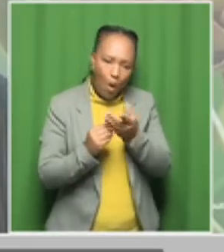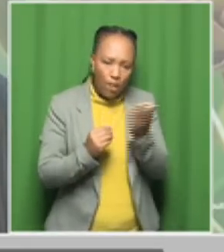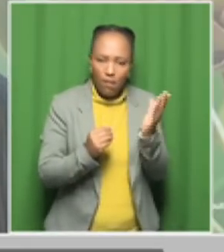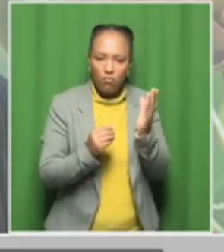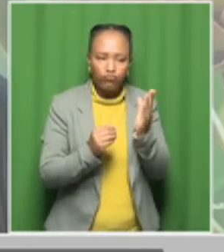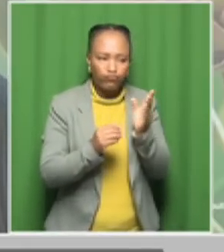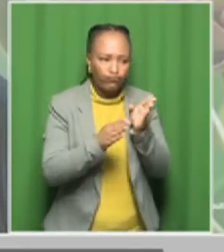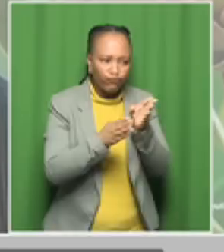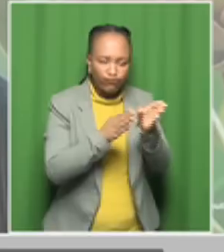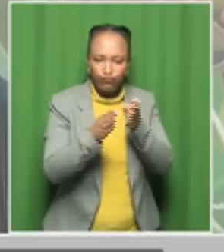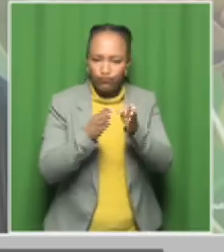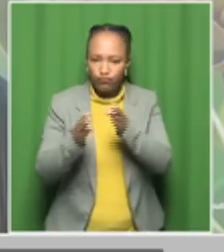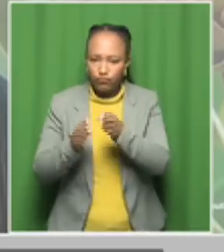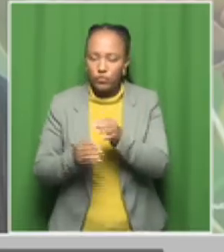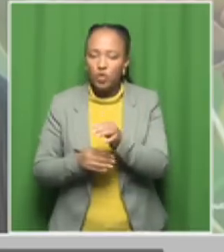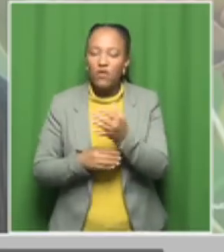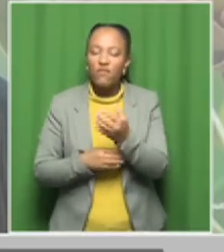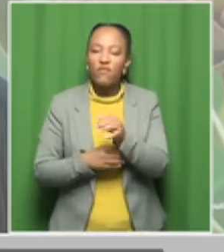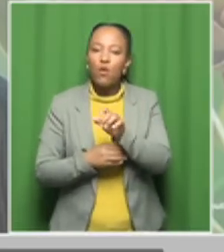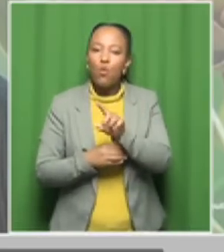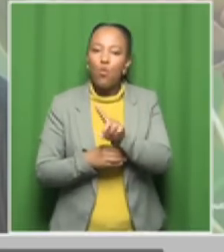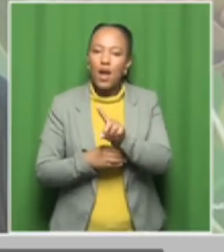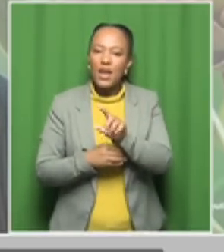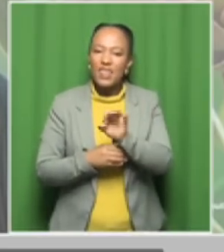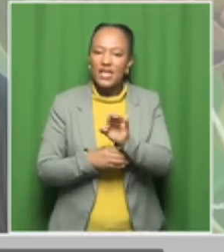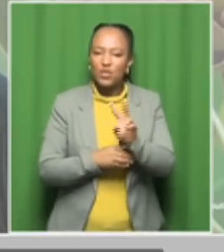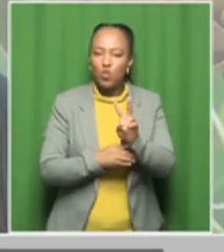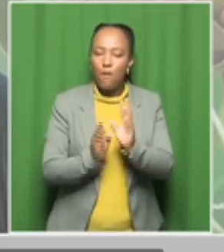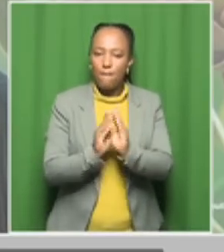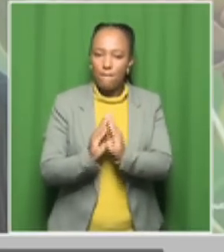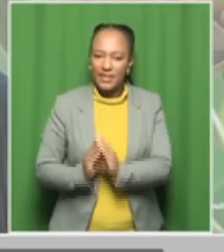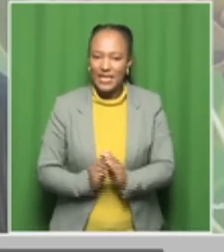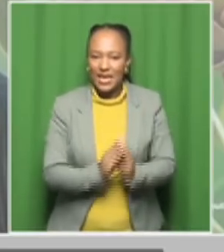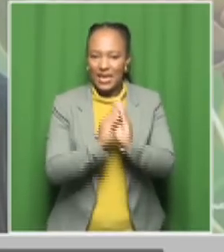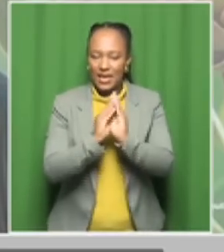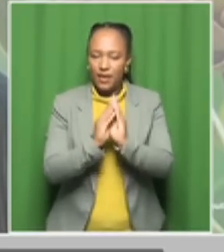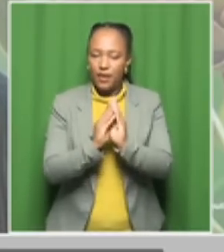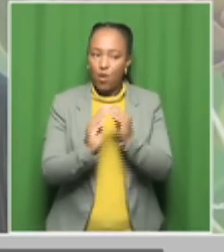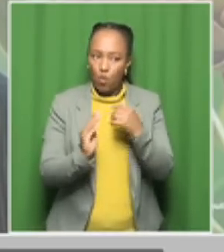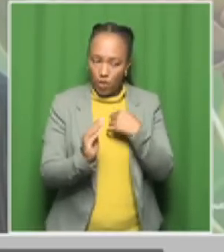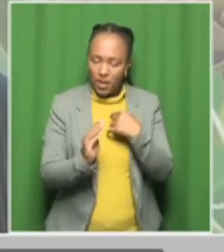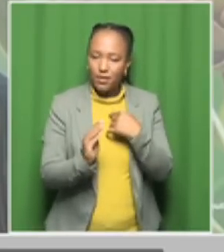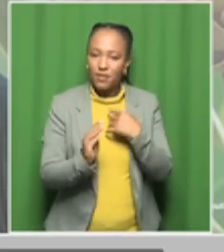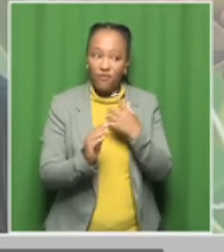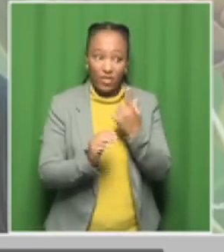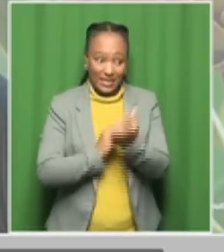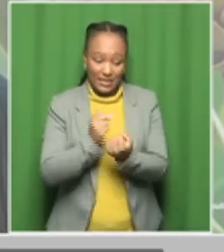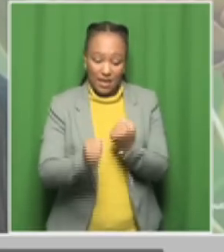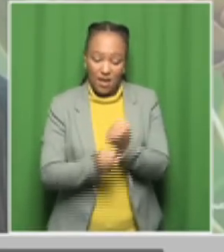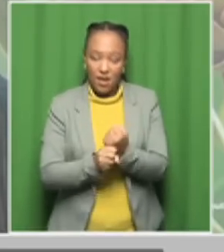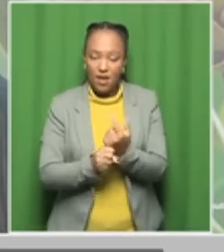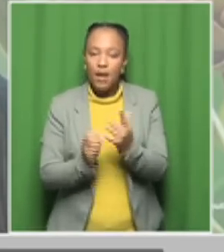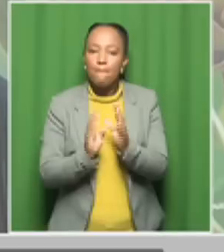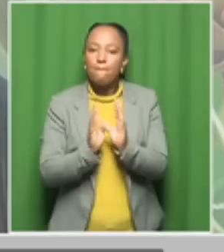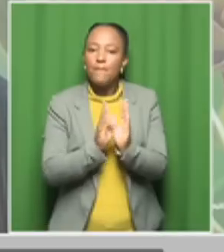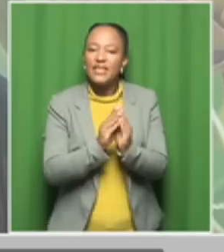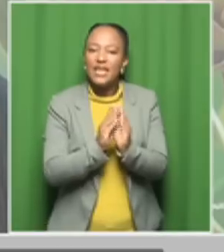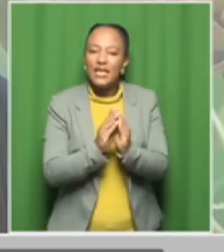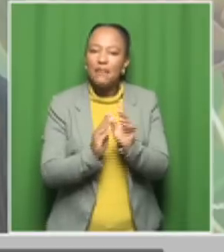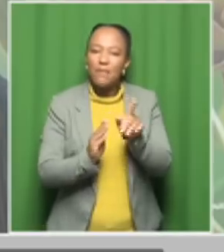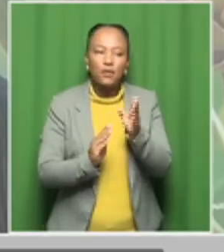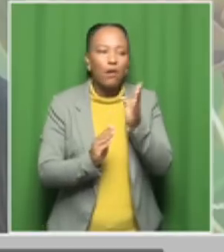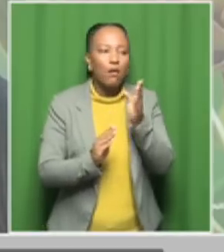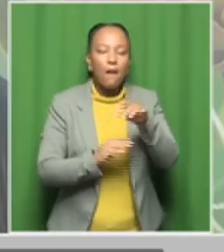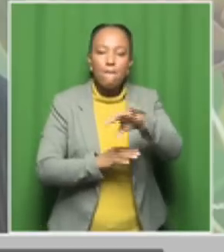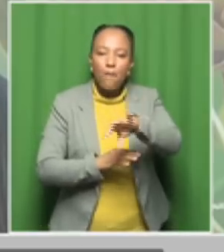got about 132 meetings that will be held during this year. And we're ensuring that all these meetings are held in all the provinces and all